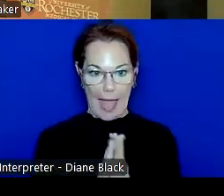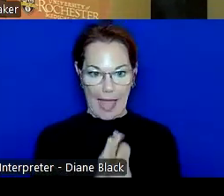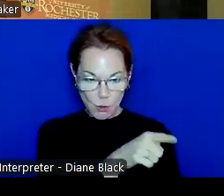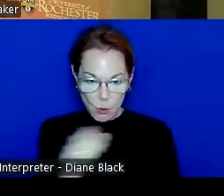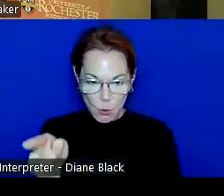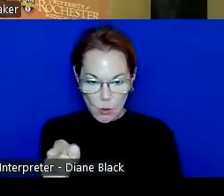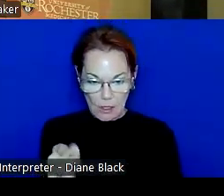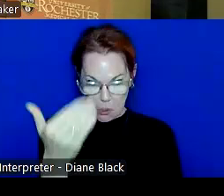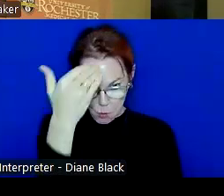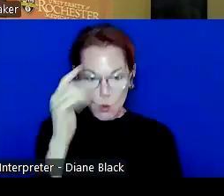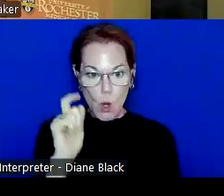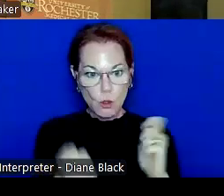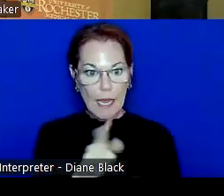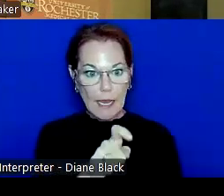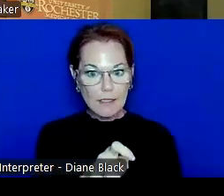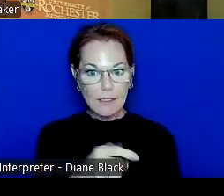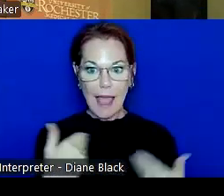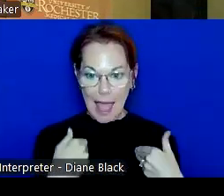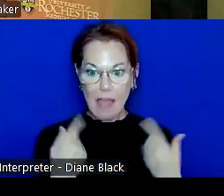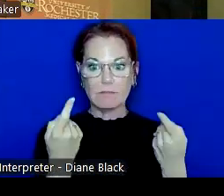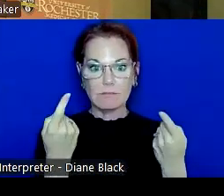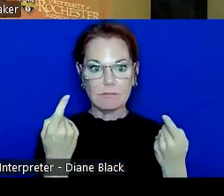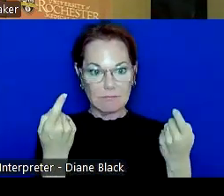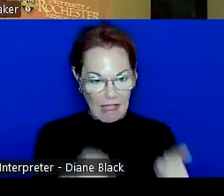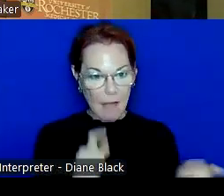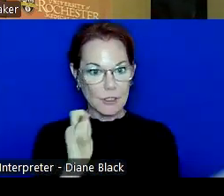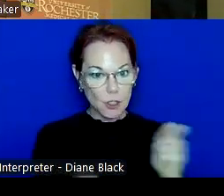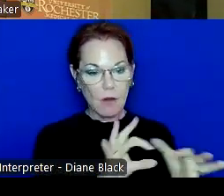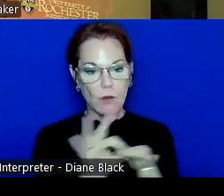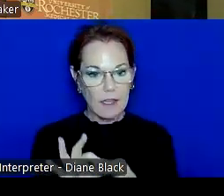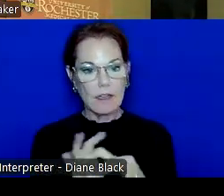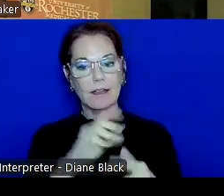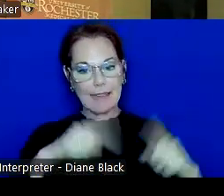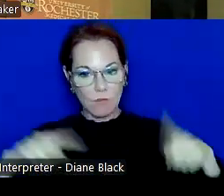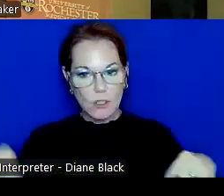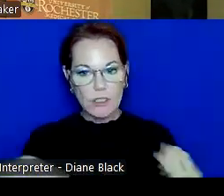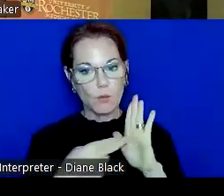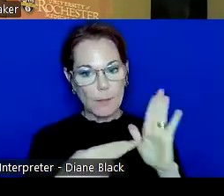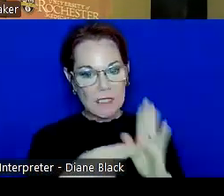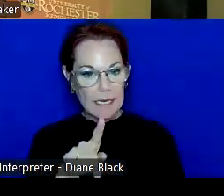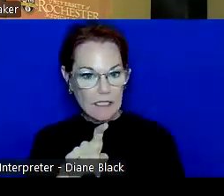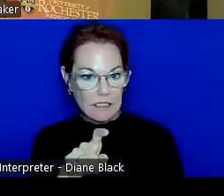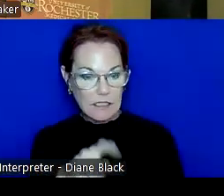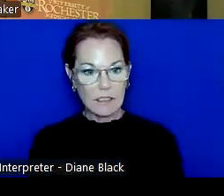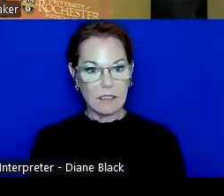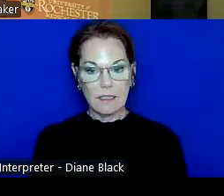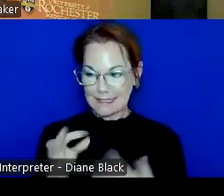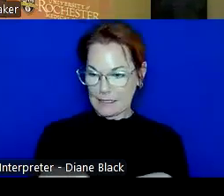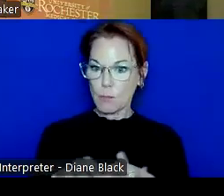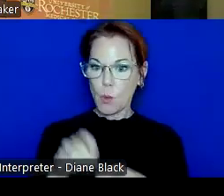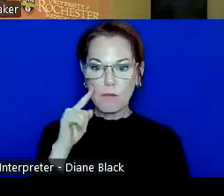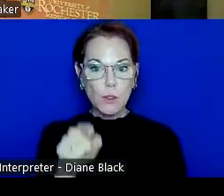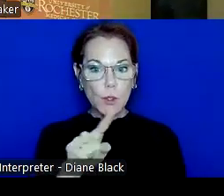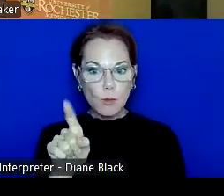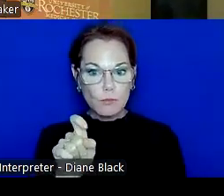your chairs and chiefs, have things changed in terms of diversity and representation? Is this something that matters to you? Is this part